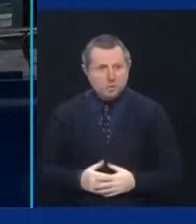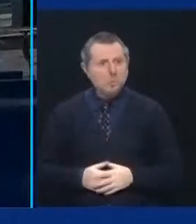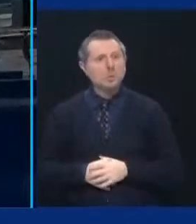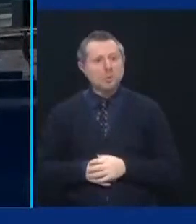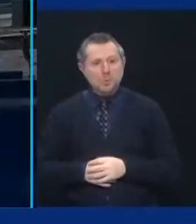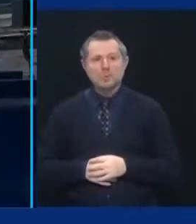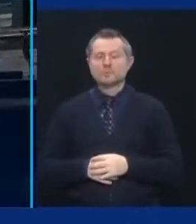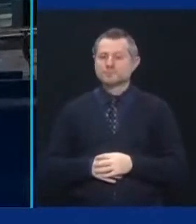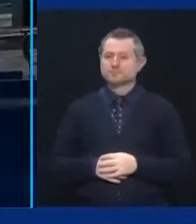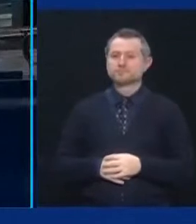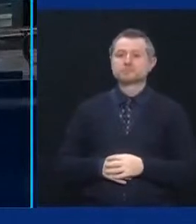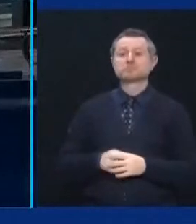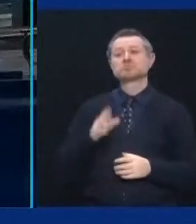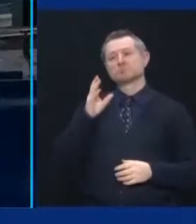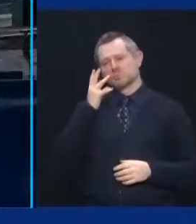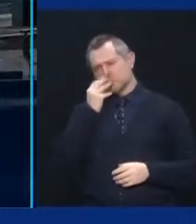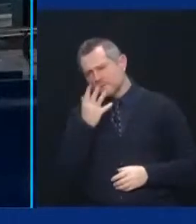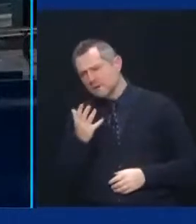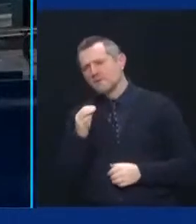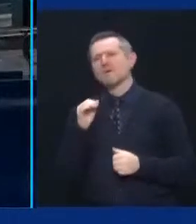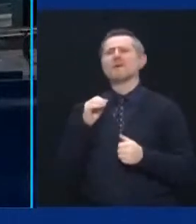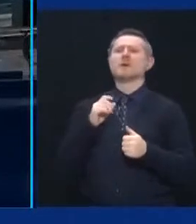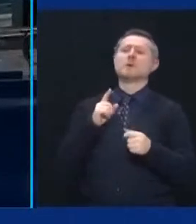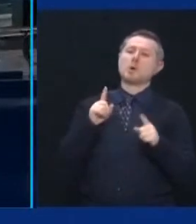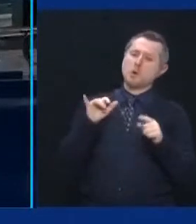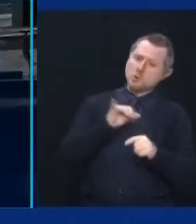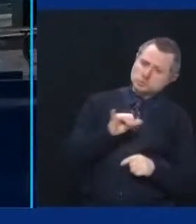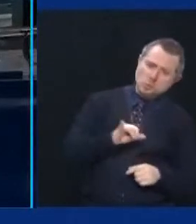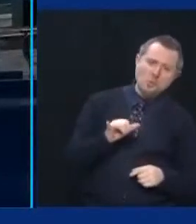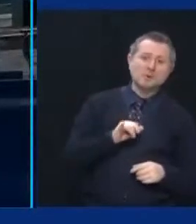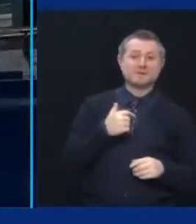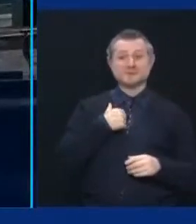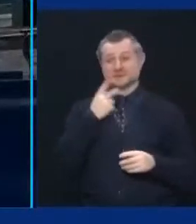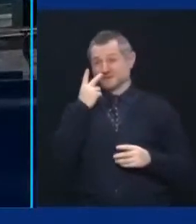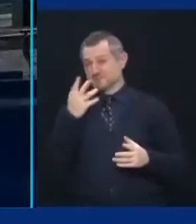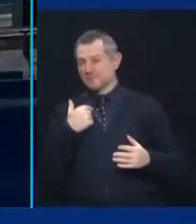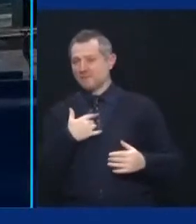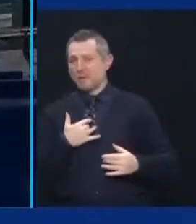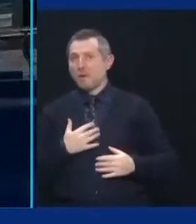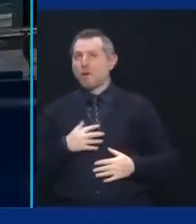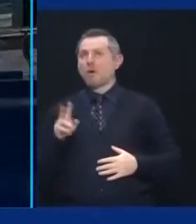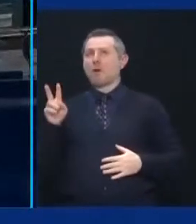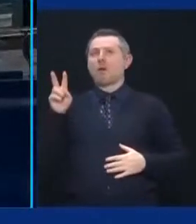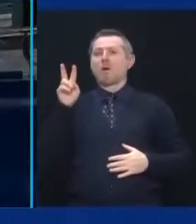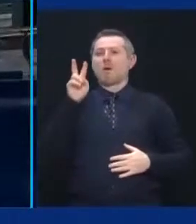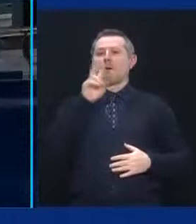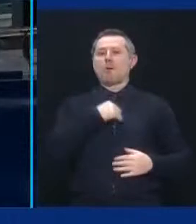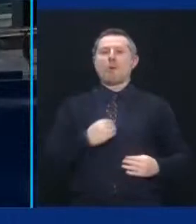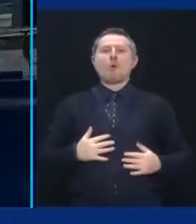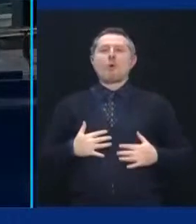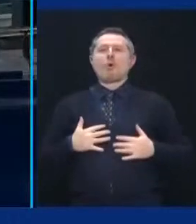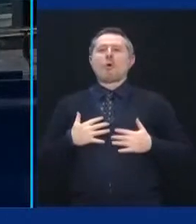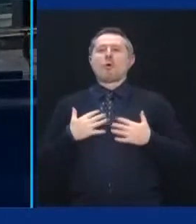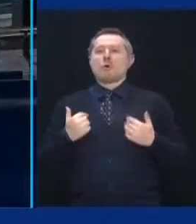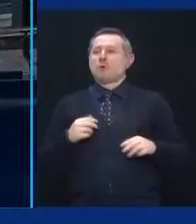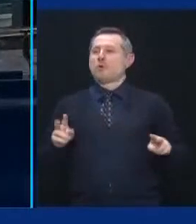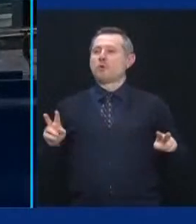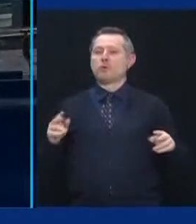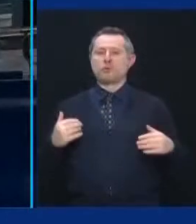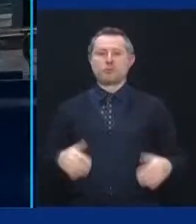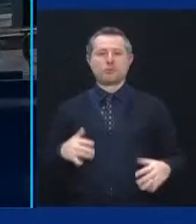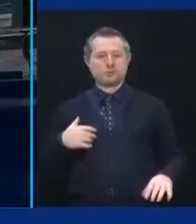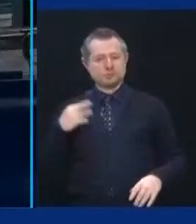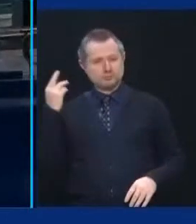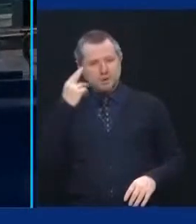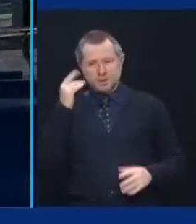it's not only beautiful, it's almost uplifting. And it reminds you of how great we can be